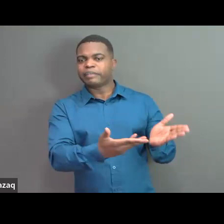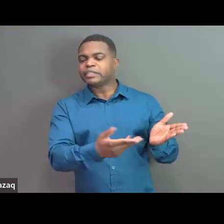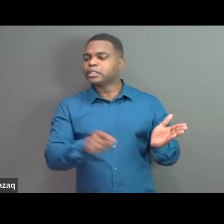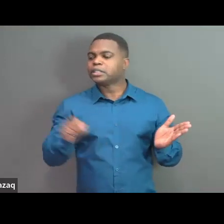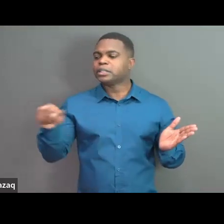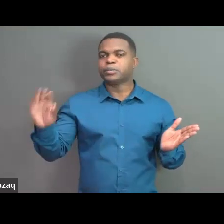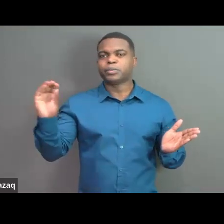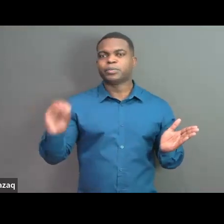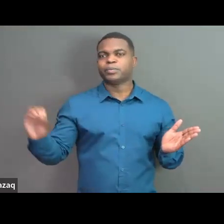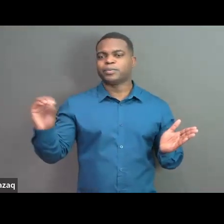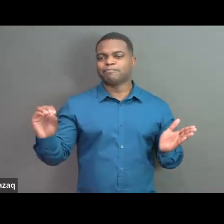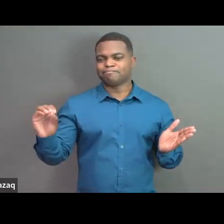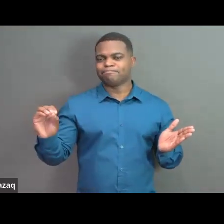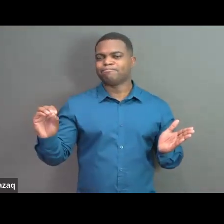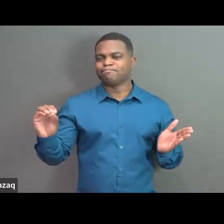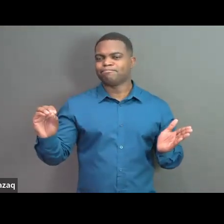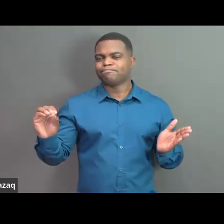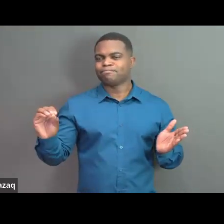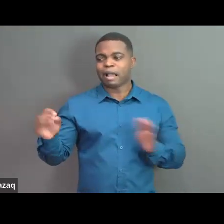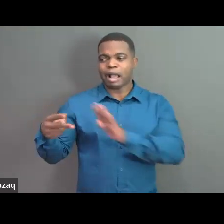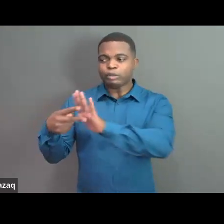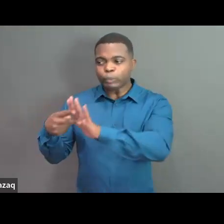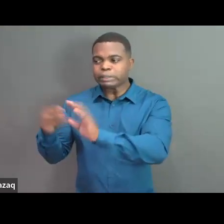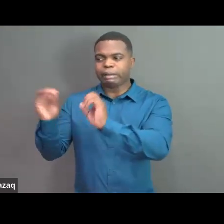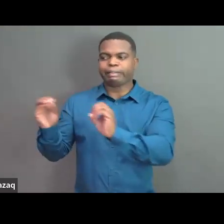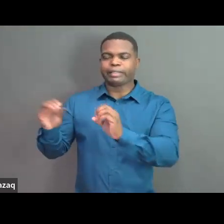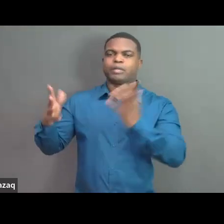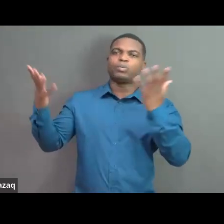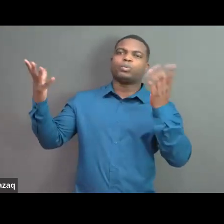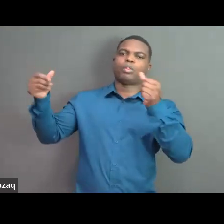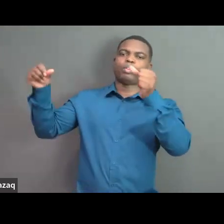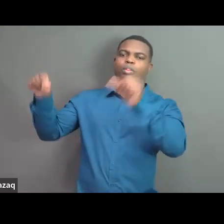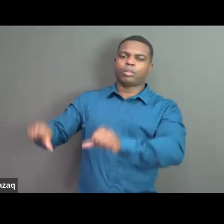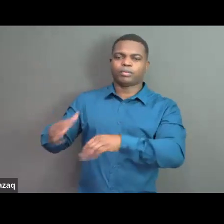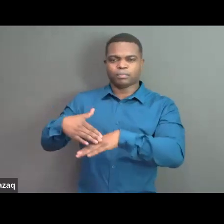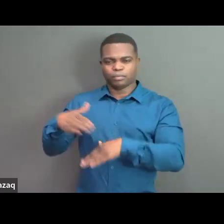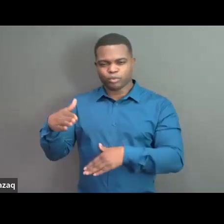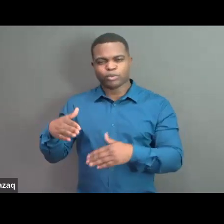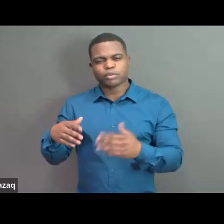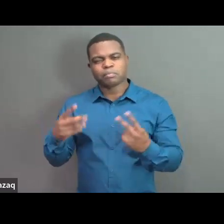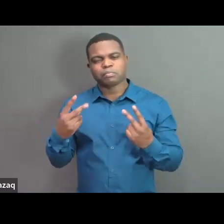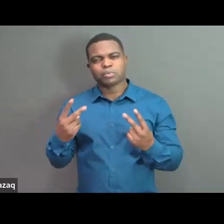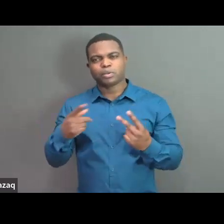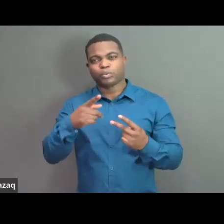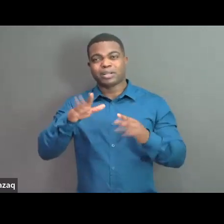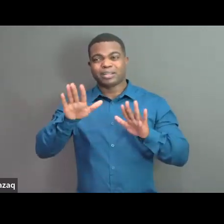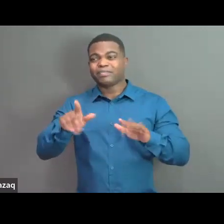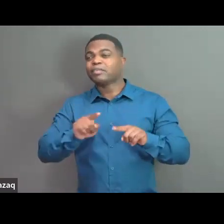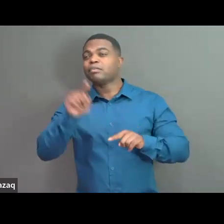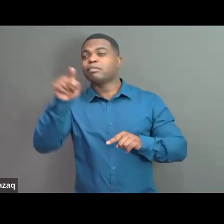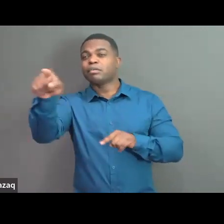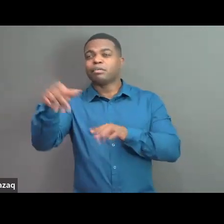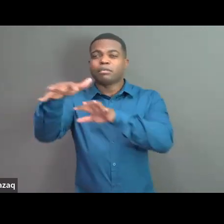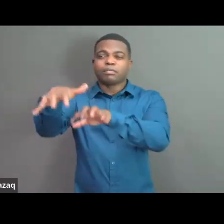areas, where when you have to give me an address, you say there you will see a big tree next to the